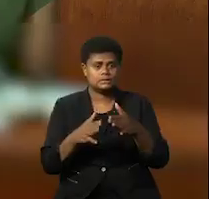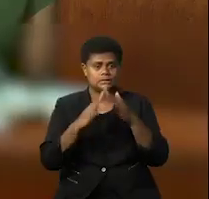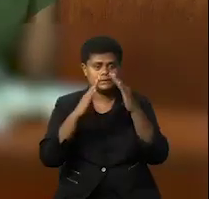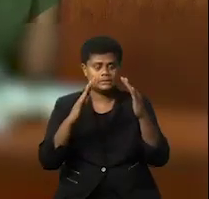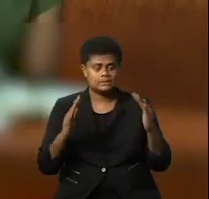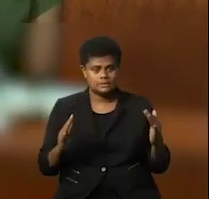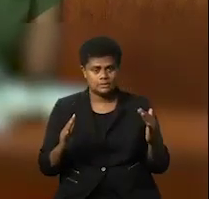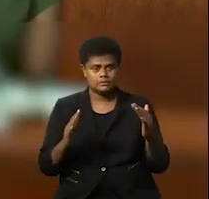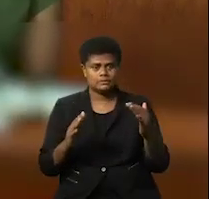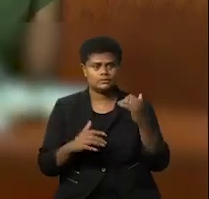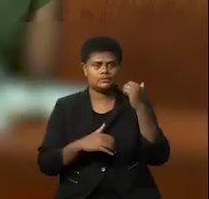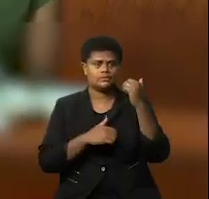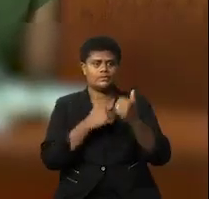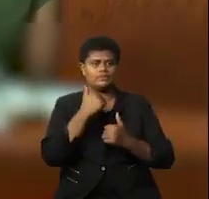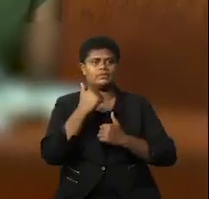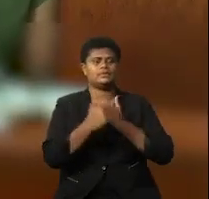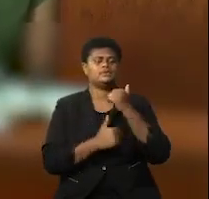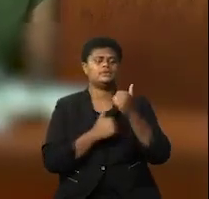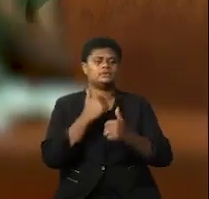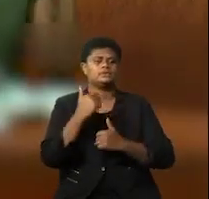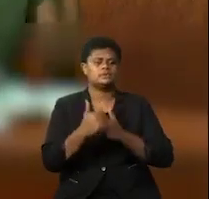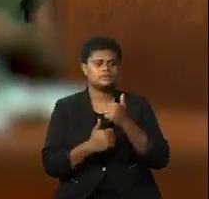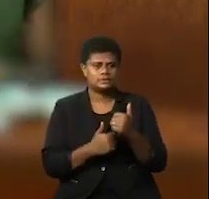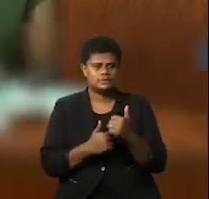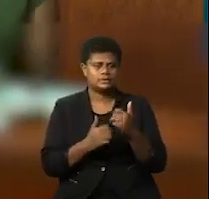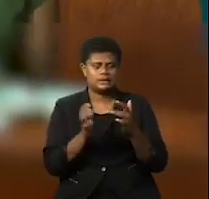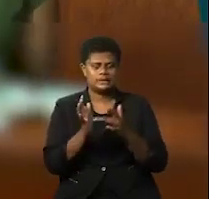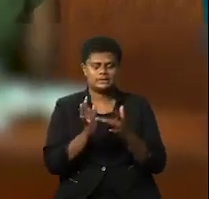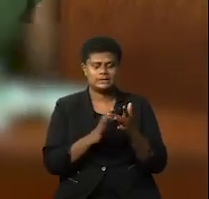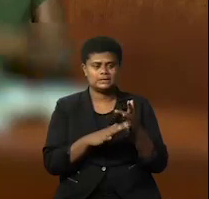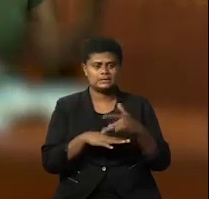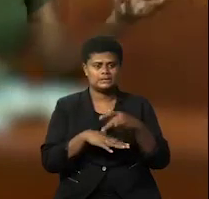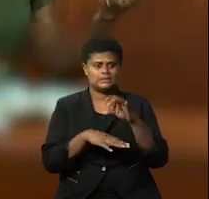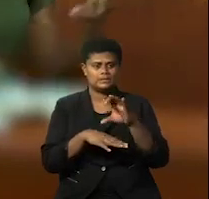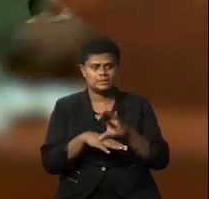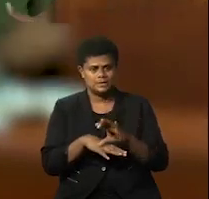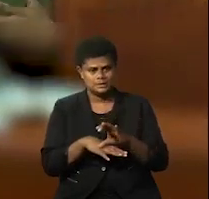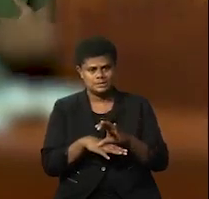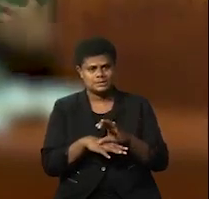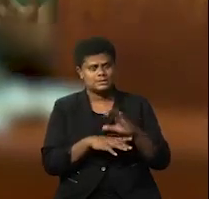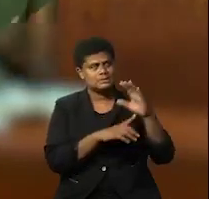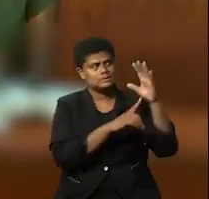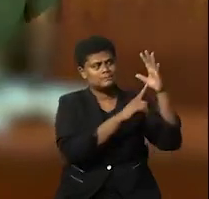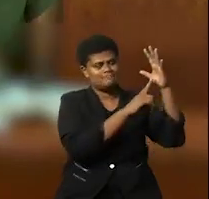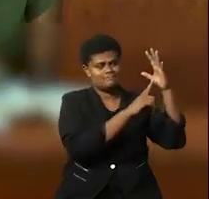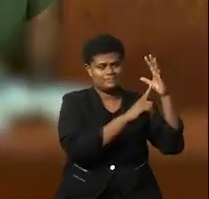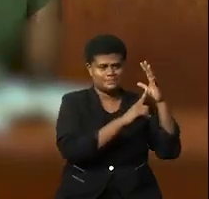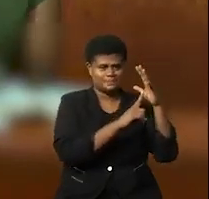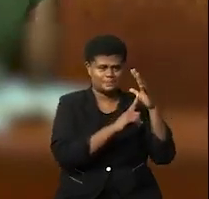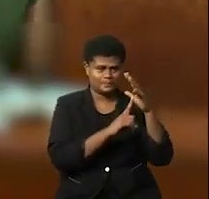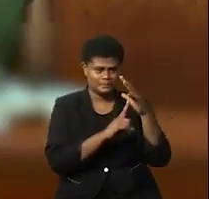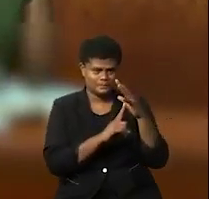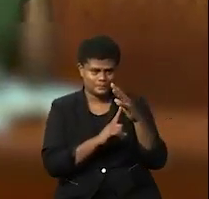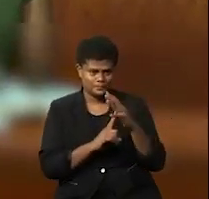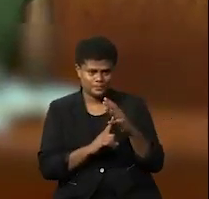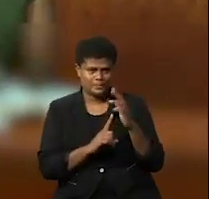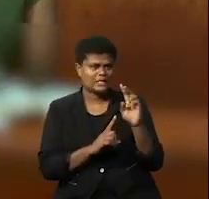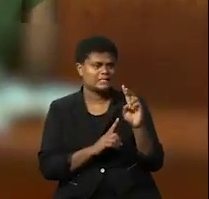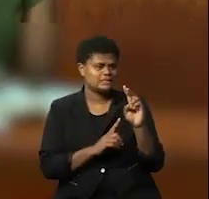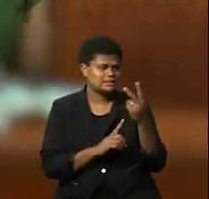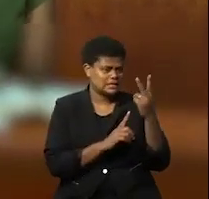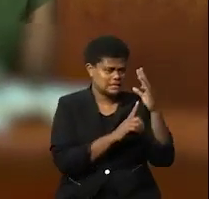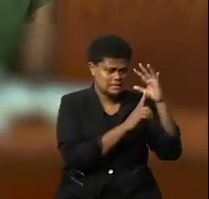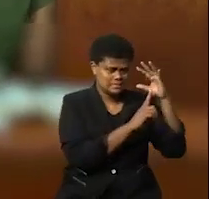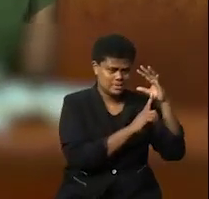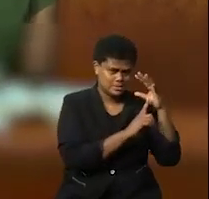will return on that bright and cloudless morning, I think. So the shaking of the heavens, I believe, is when